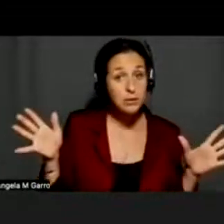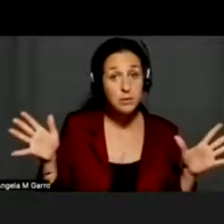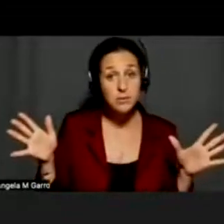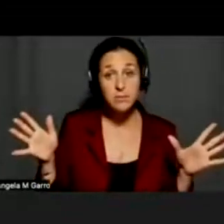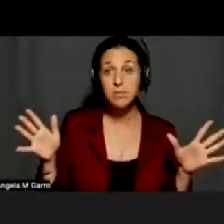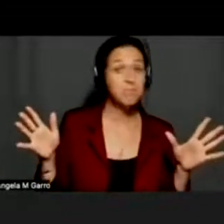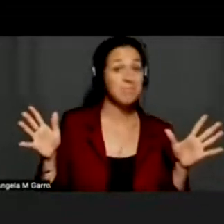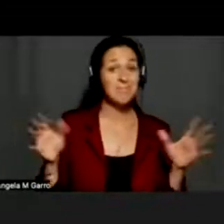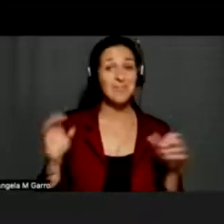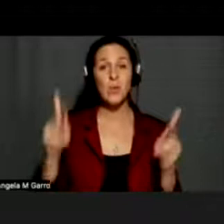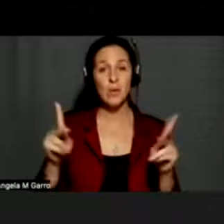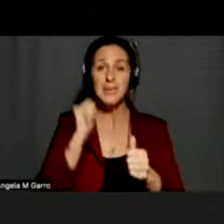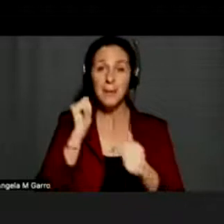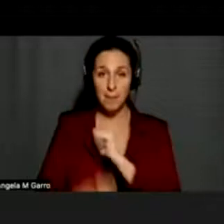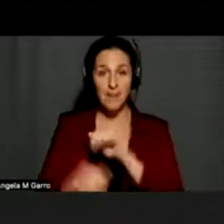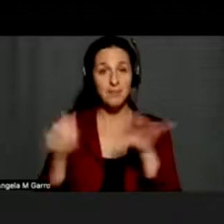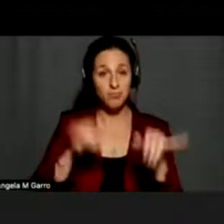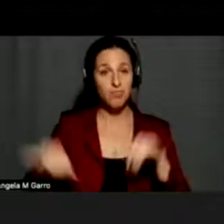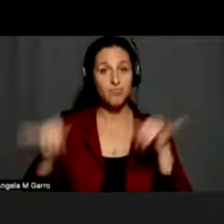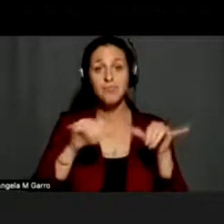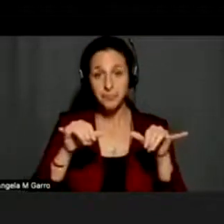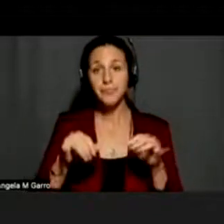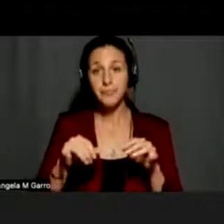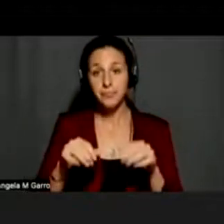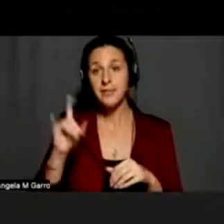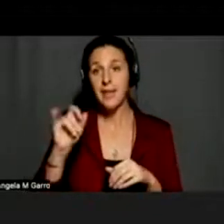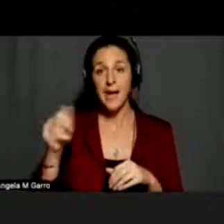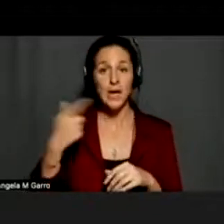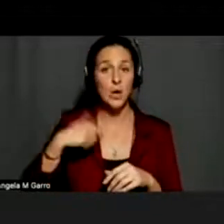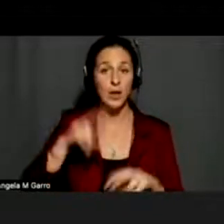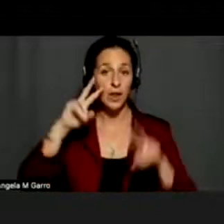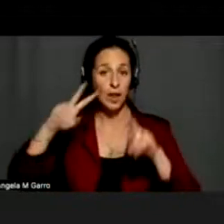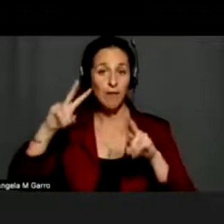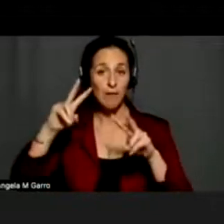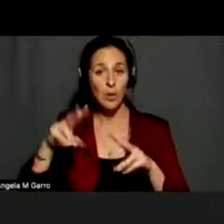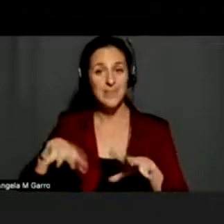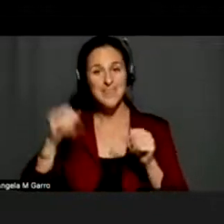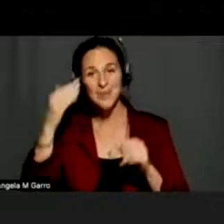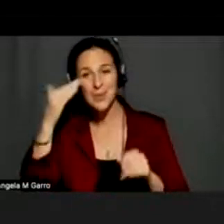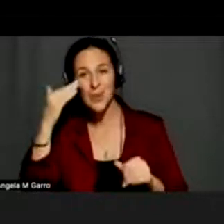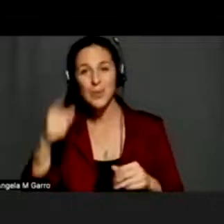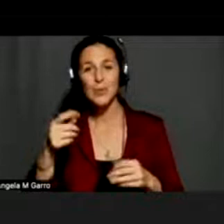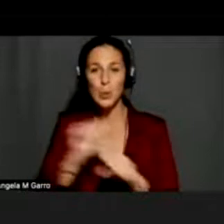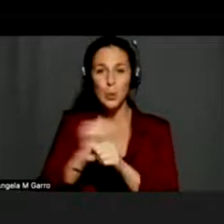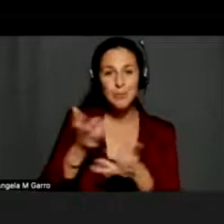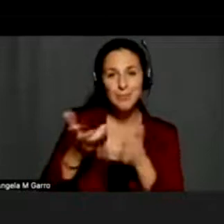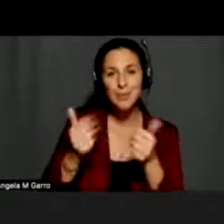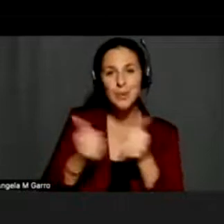Okay, that passes unanimously. Diana, really looking forward to getting to know you and working with you